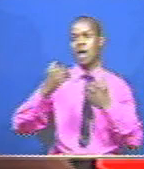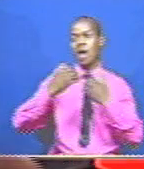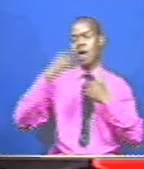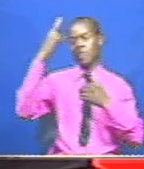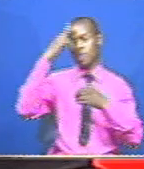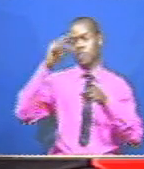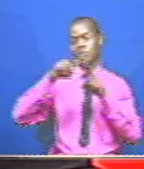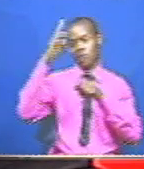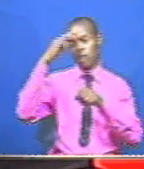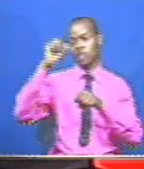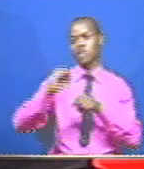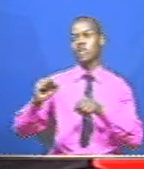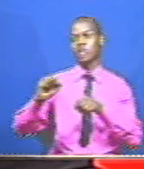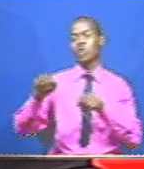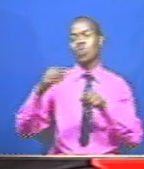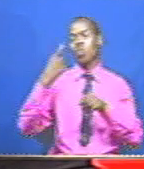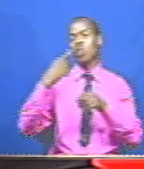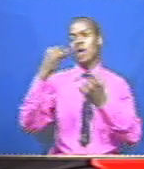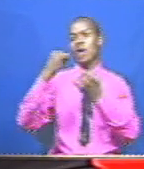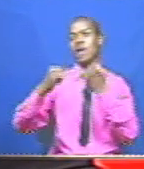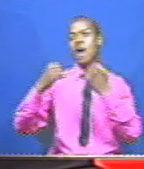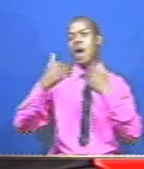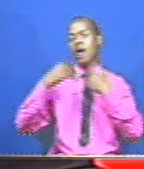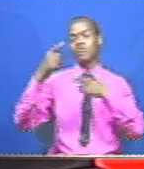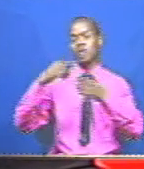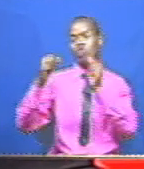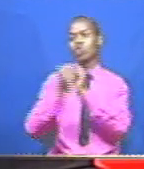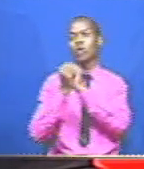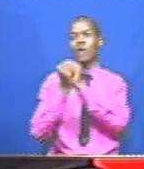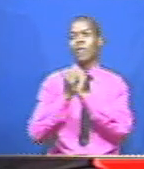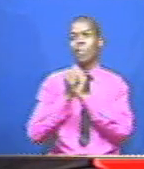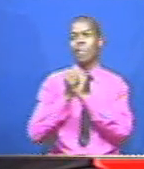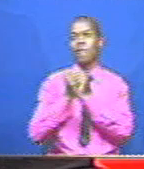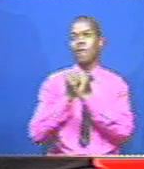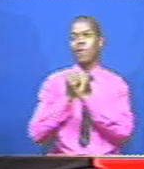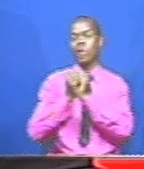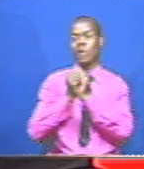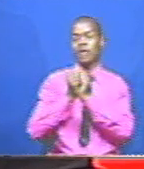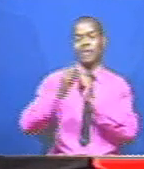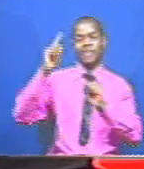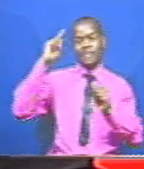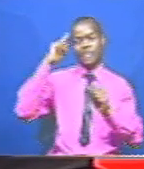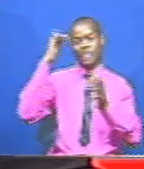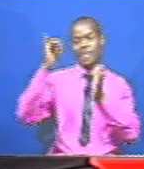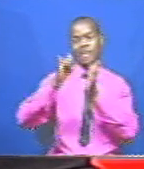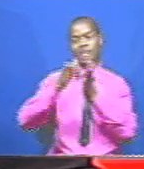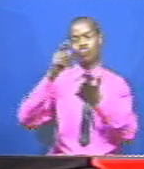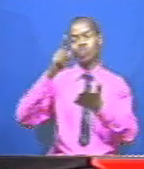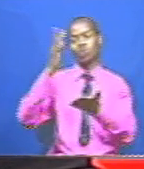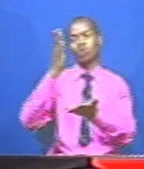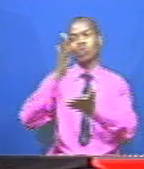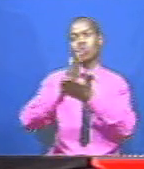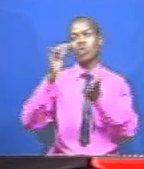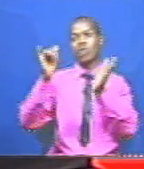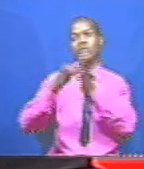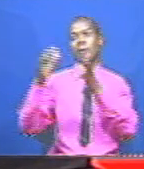Kajiado, which is the last ones who have come in together. Now, on our end, I think you are totally right. The pace of the